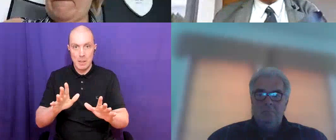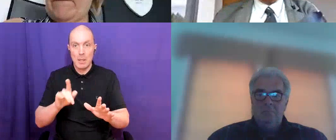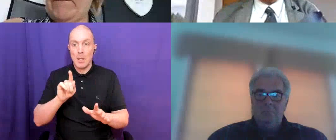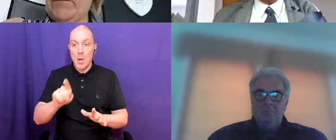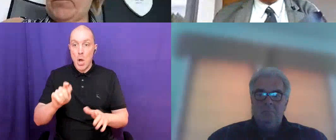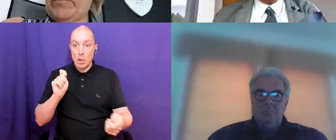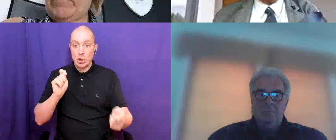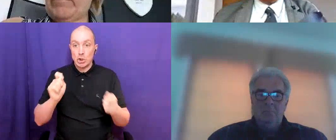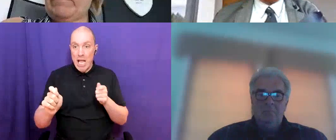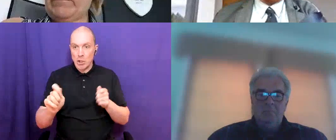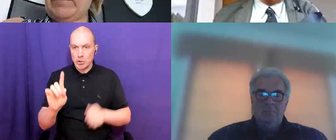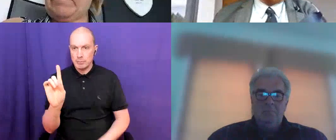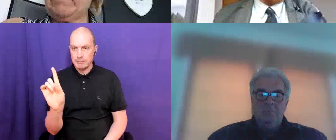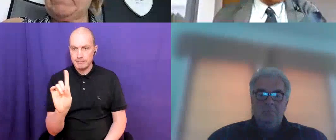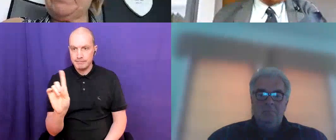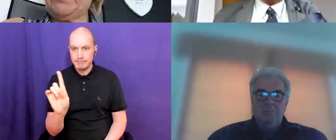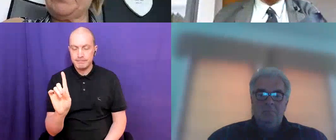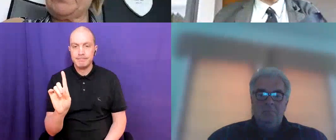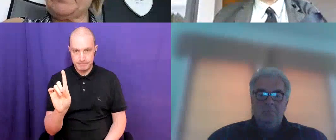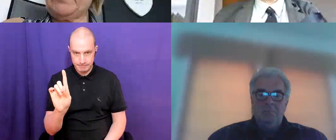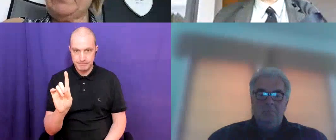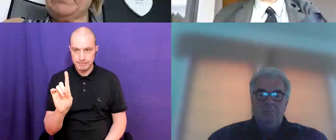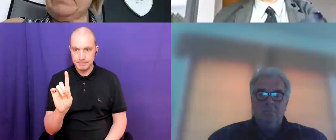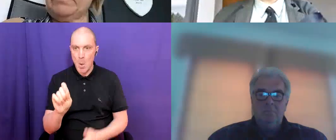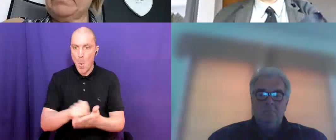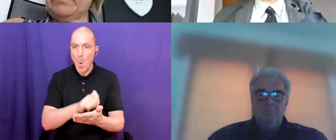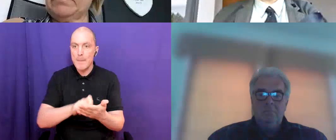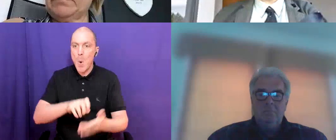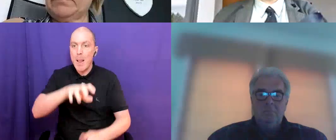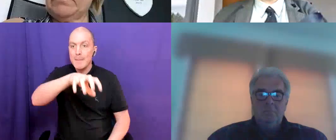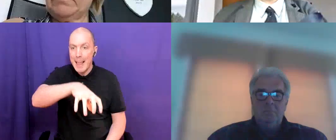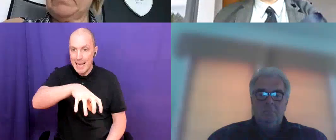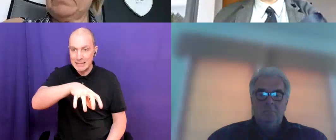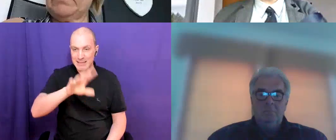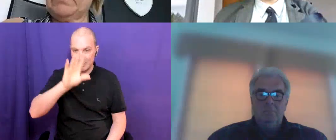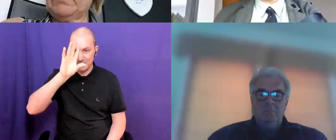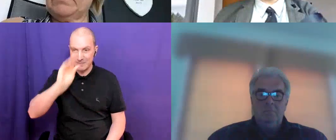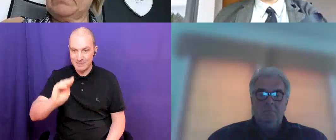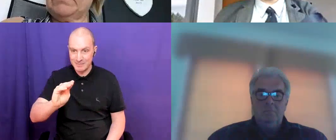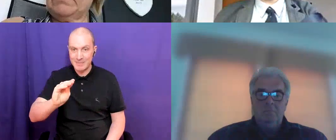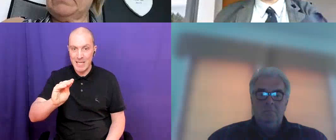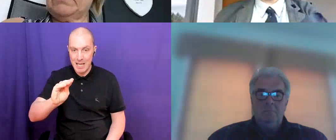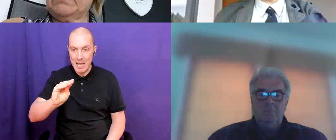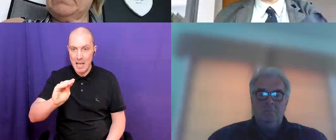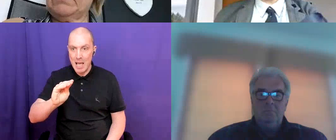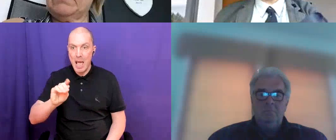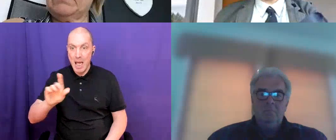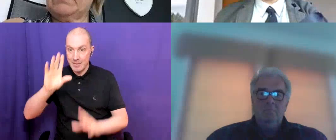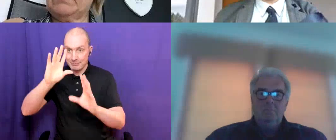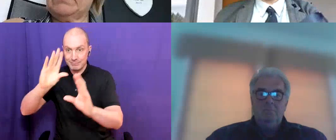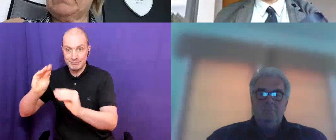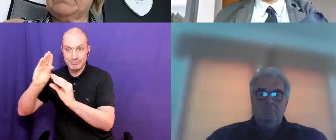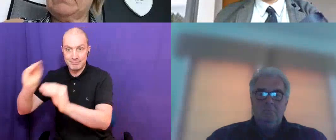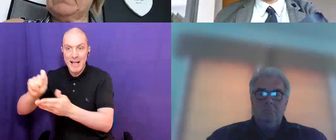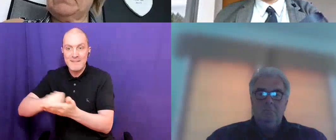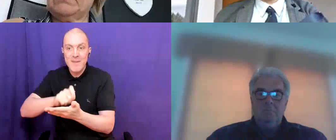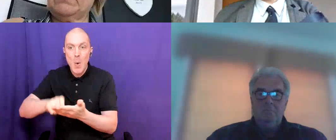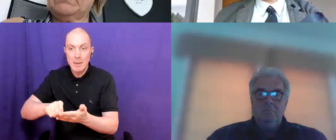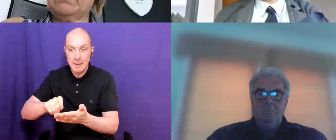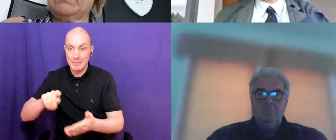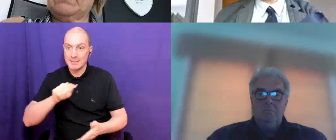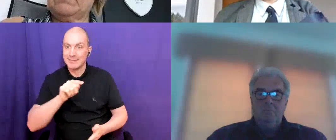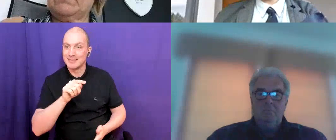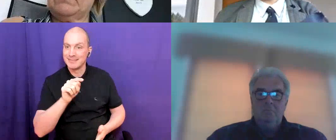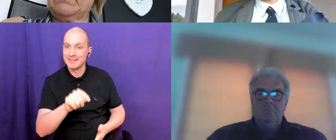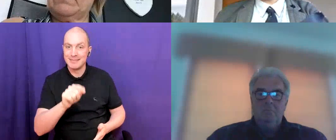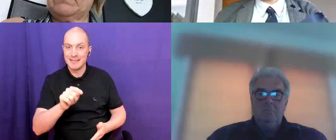polling places. So again, just to flag those, as well as advising voters where there's a change in a polling place